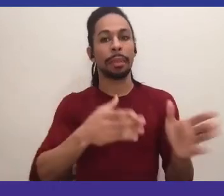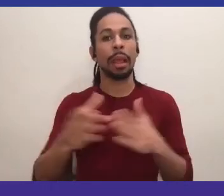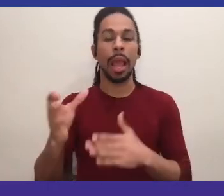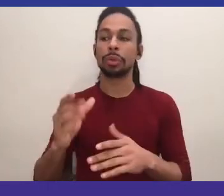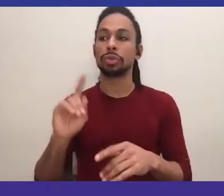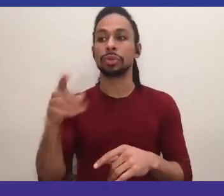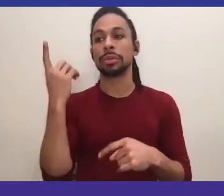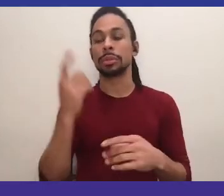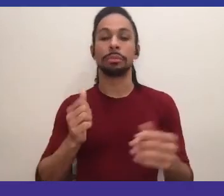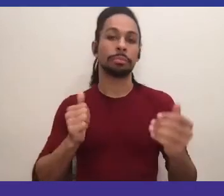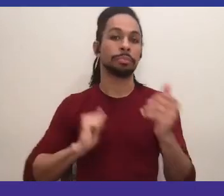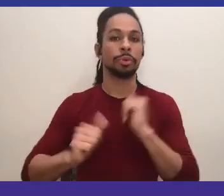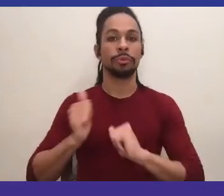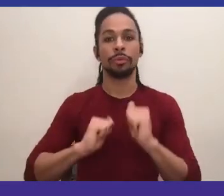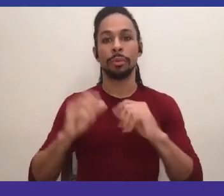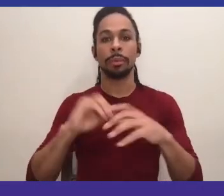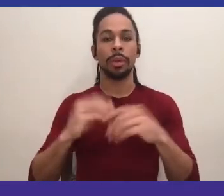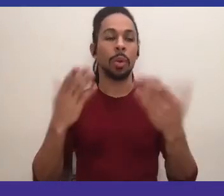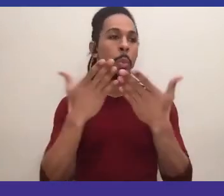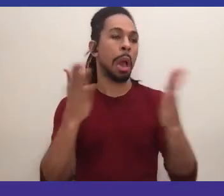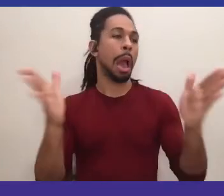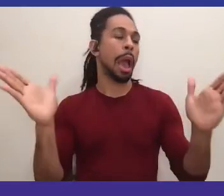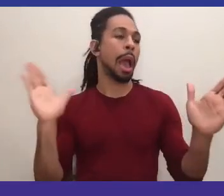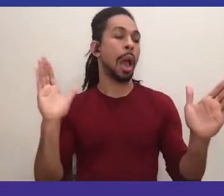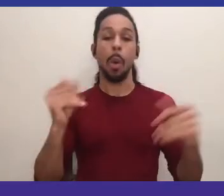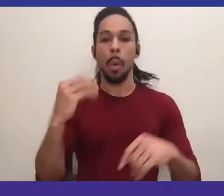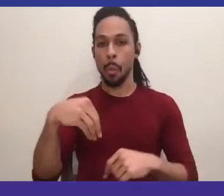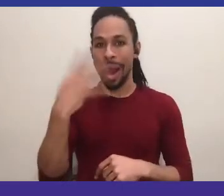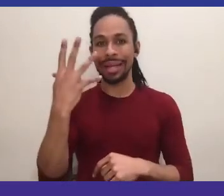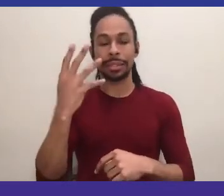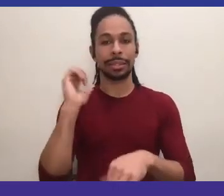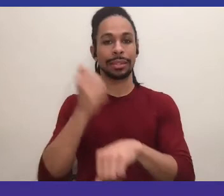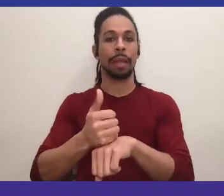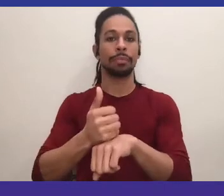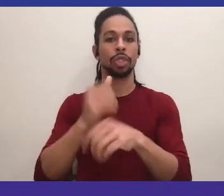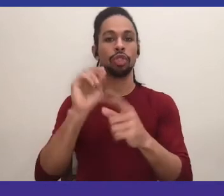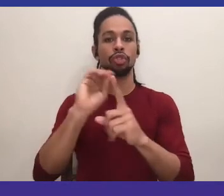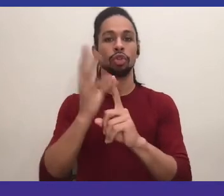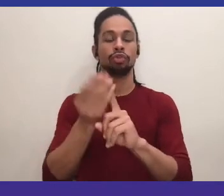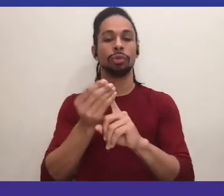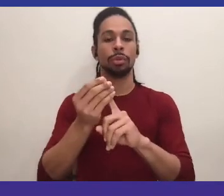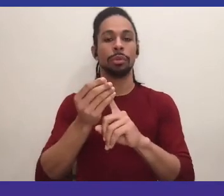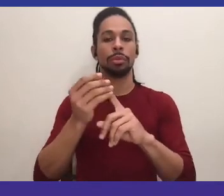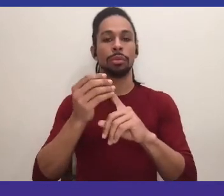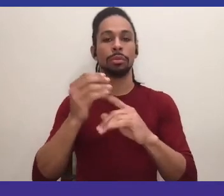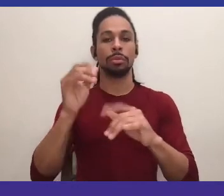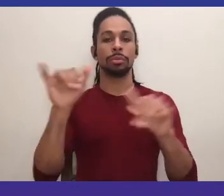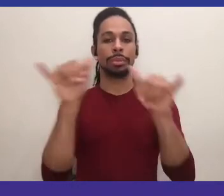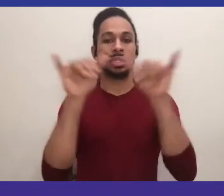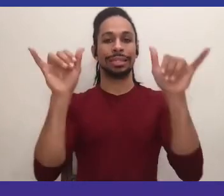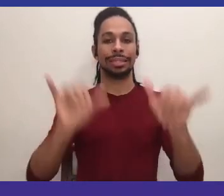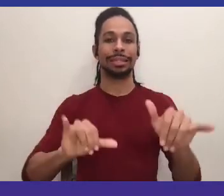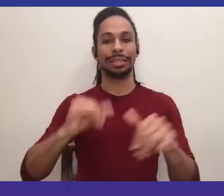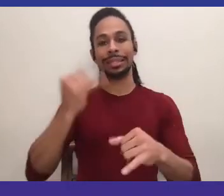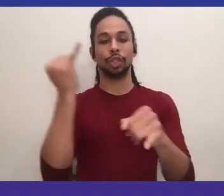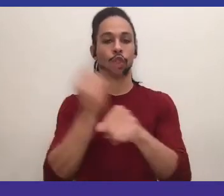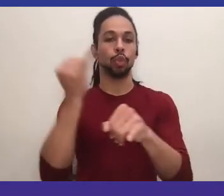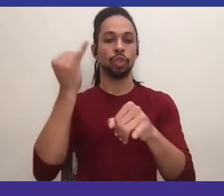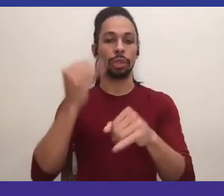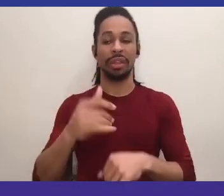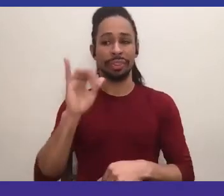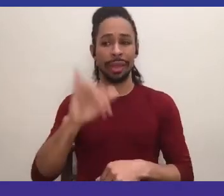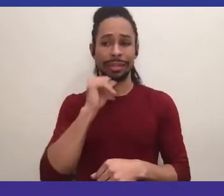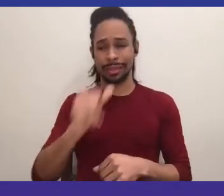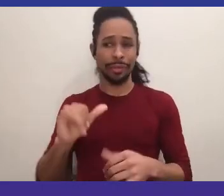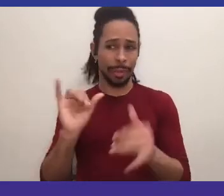a wide established cultural institution. That's not the measure of success. To me, a success is